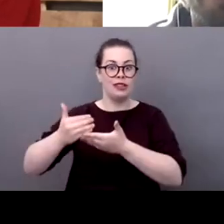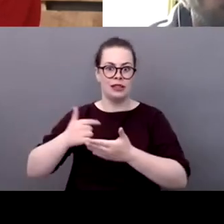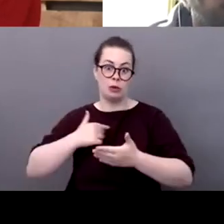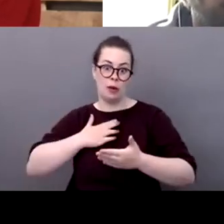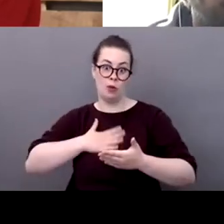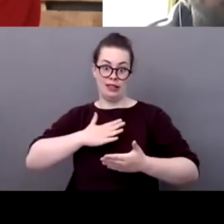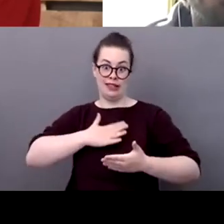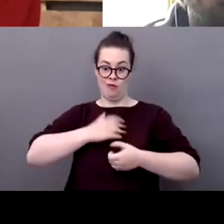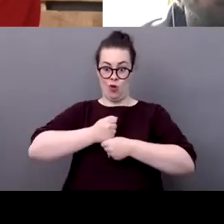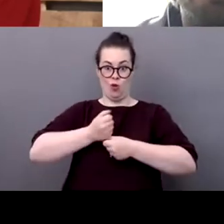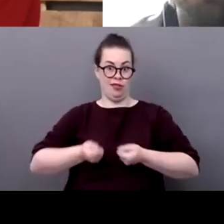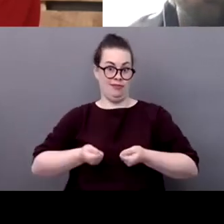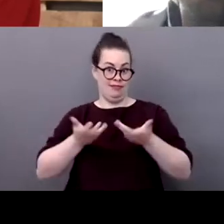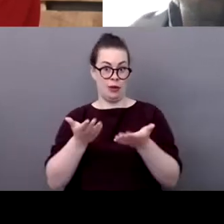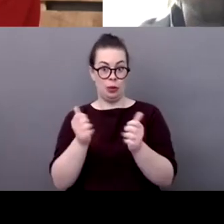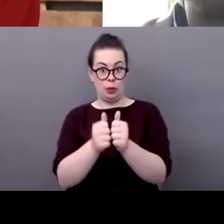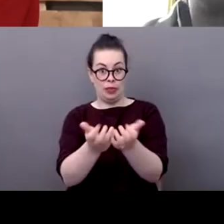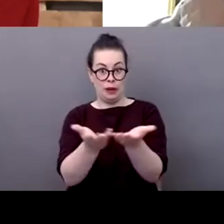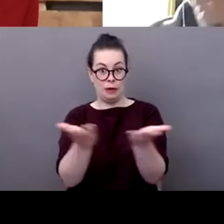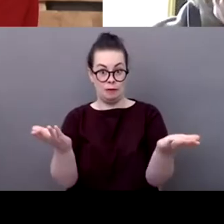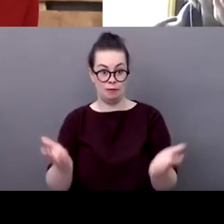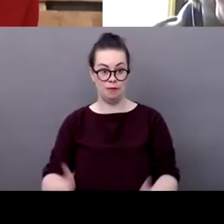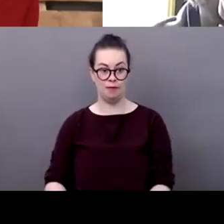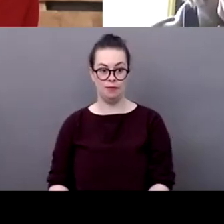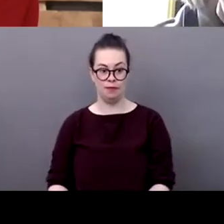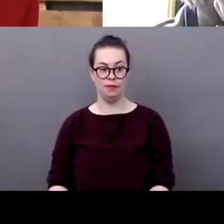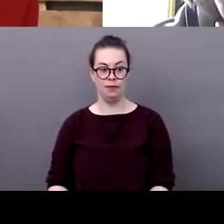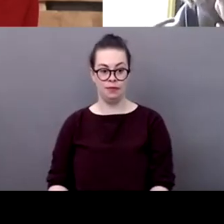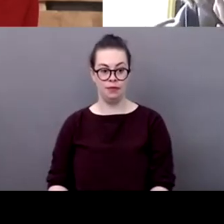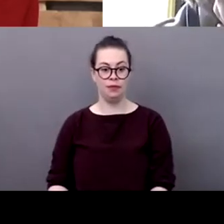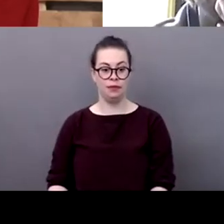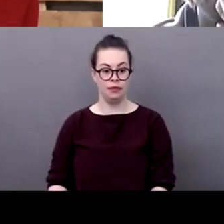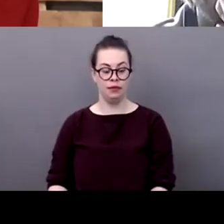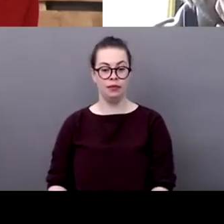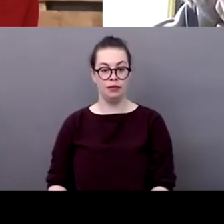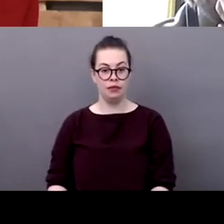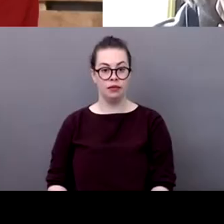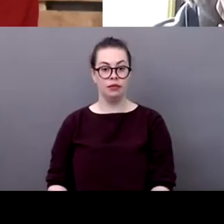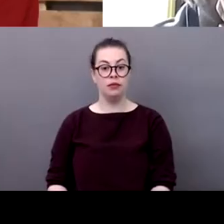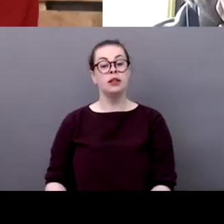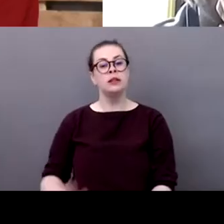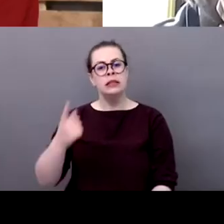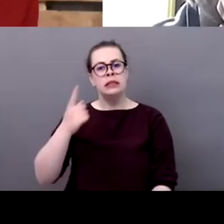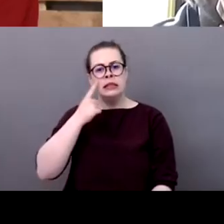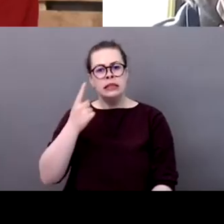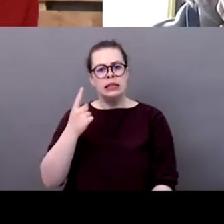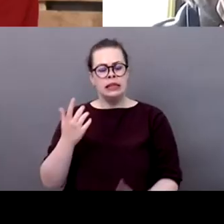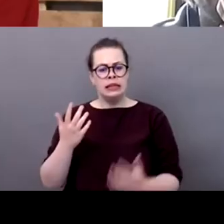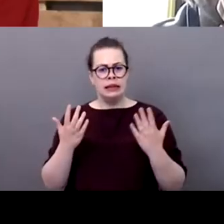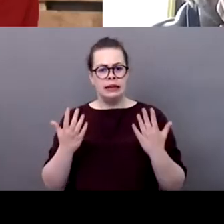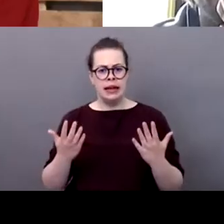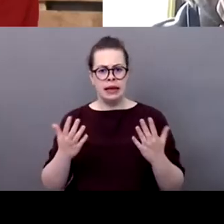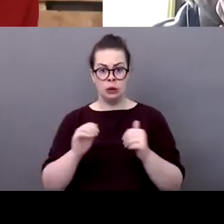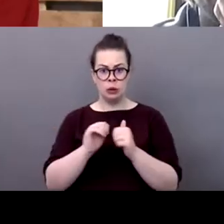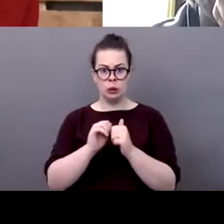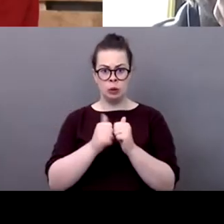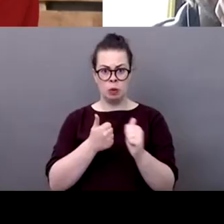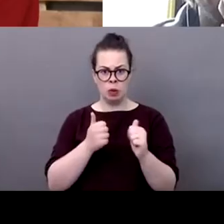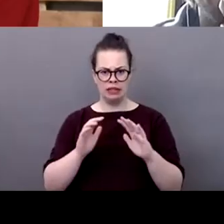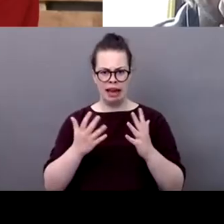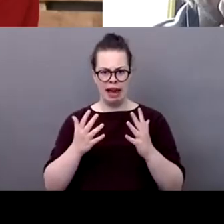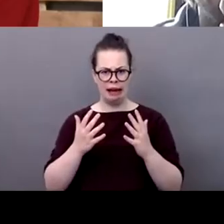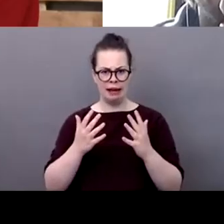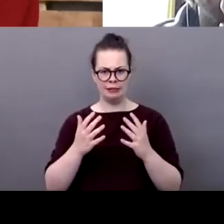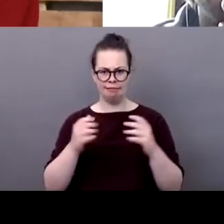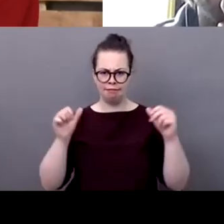To begin with, let's have a look at the current situation on waste in the outdoor sports. Maybe Easkey,